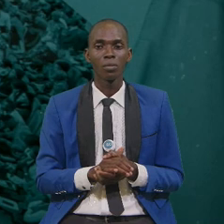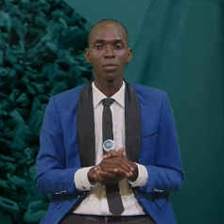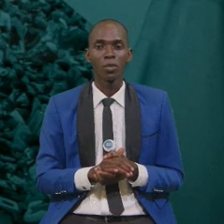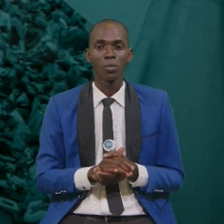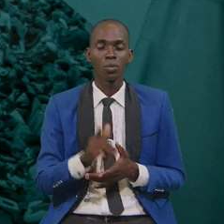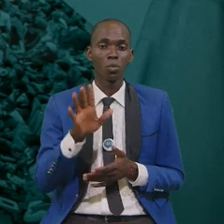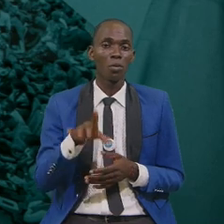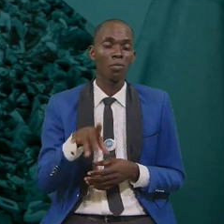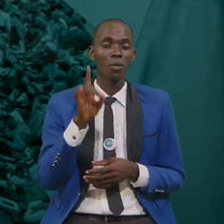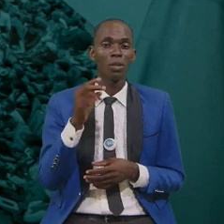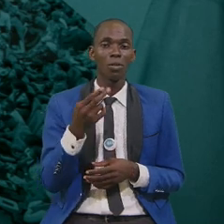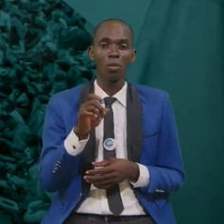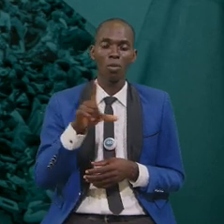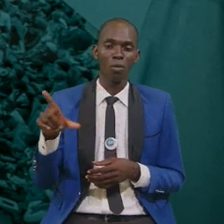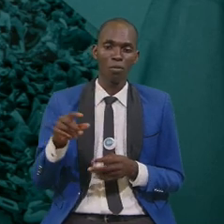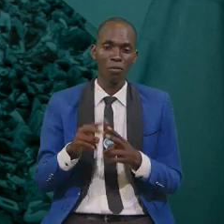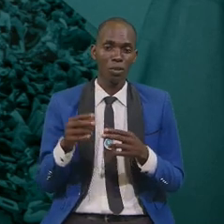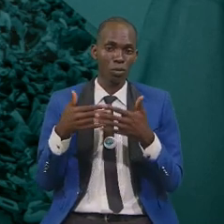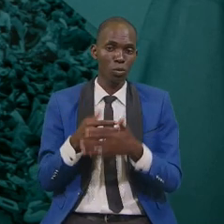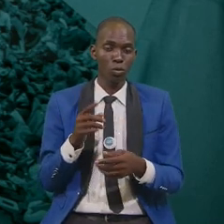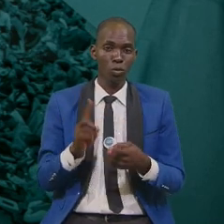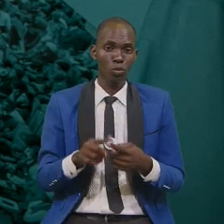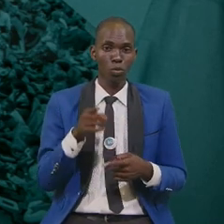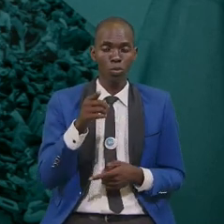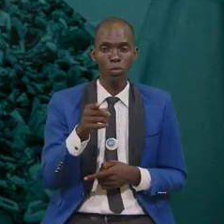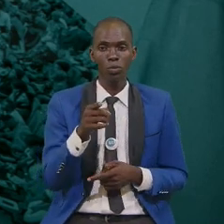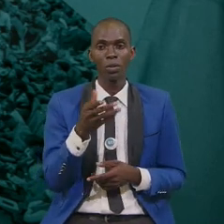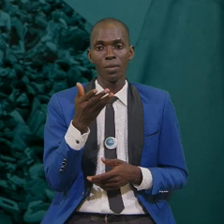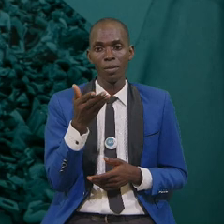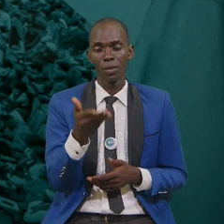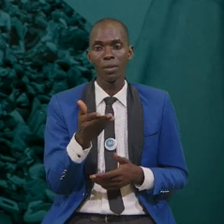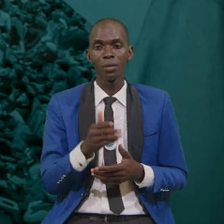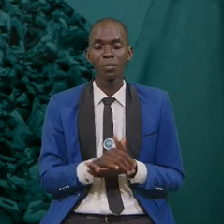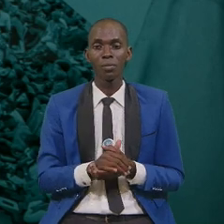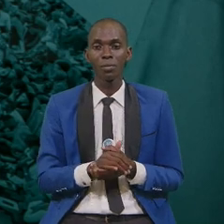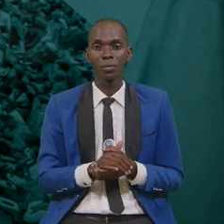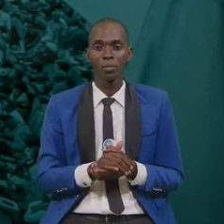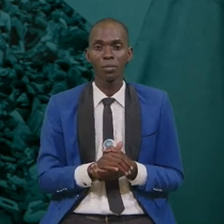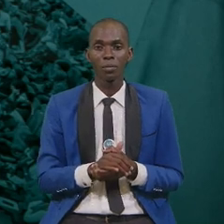well labeled towards the left of our meeting, which is your right side.